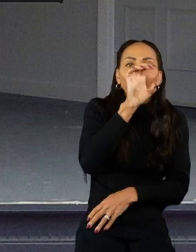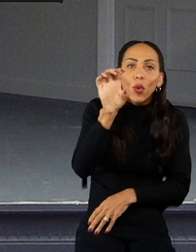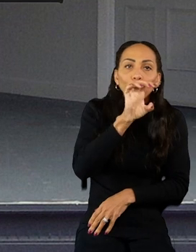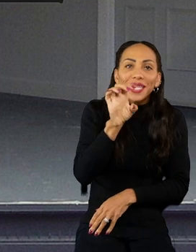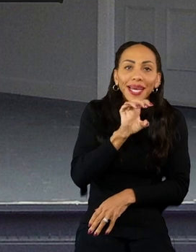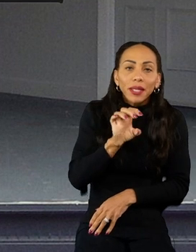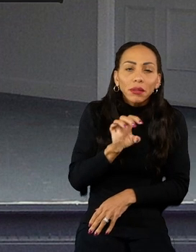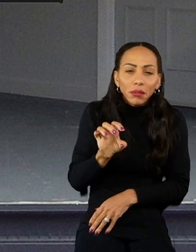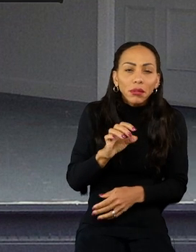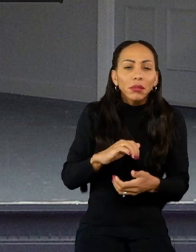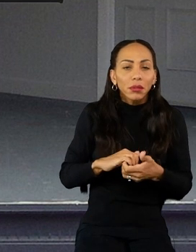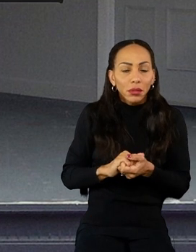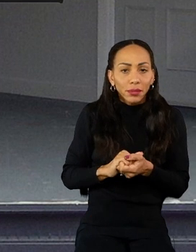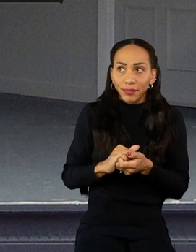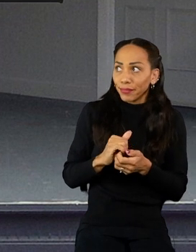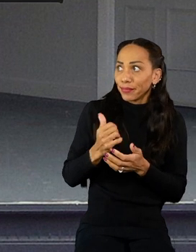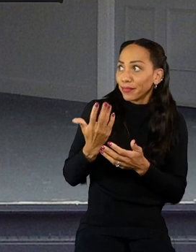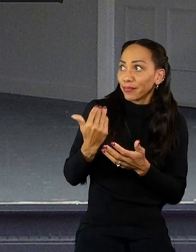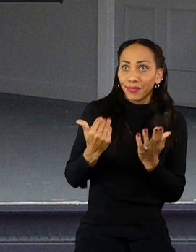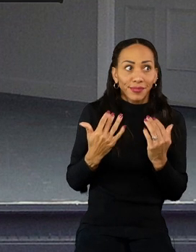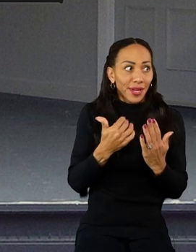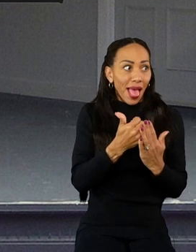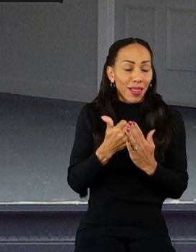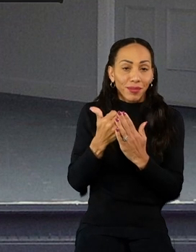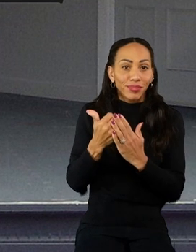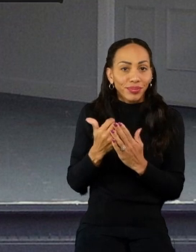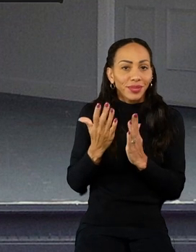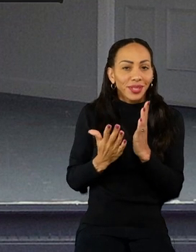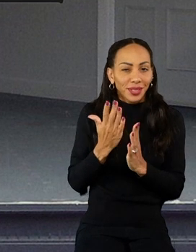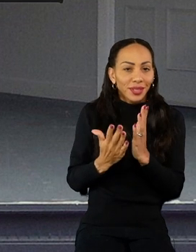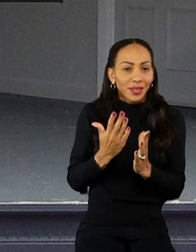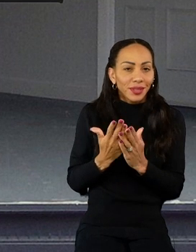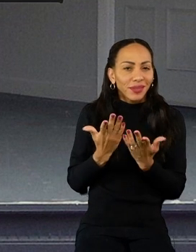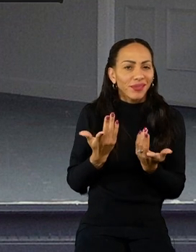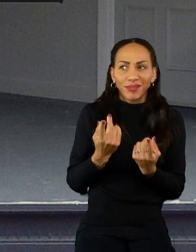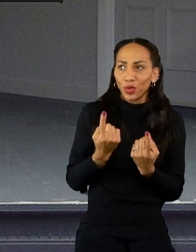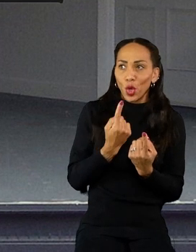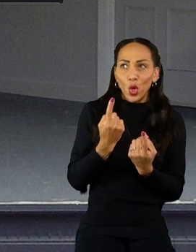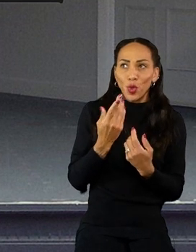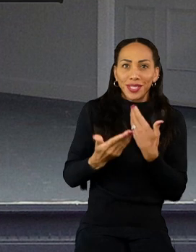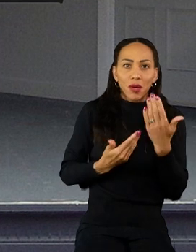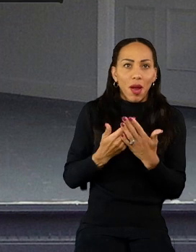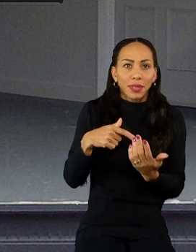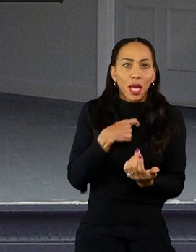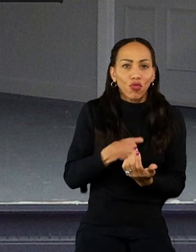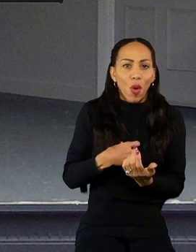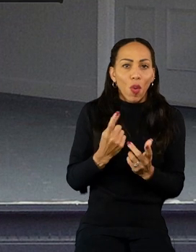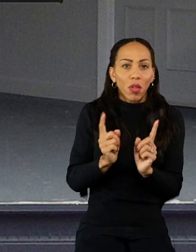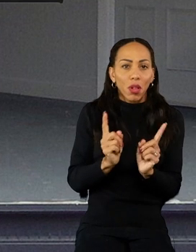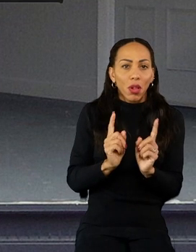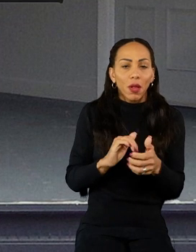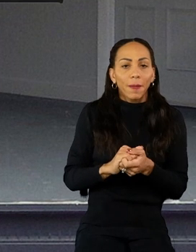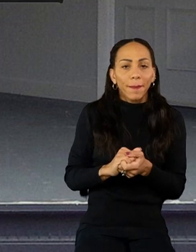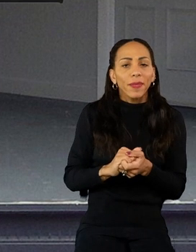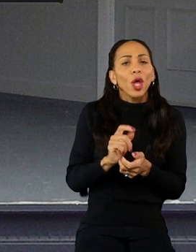writing scripts, storyboarding. How would you, any, I'm looking for help here, who could just